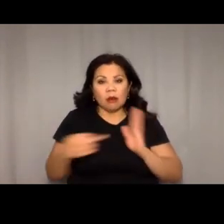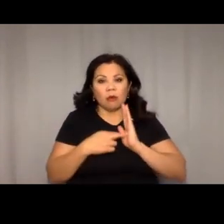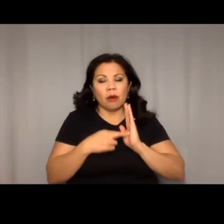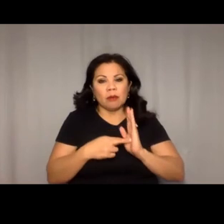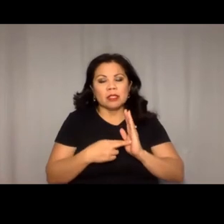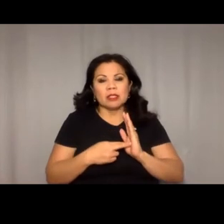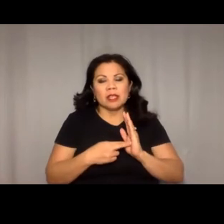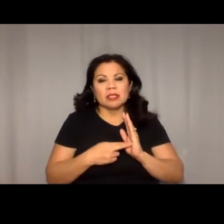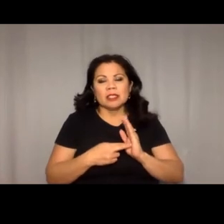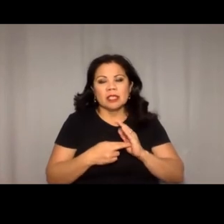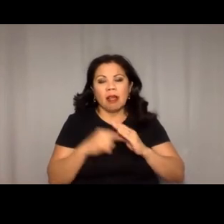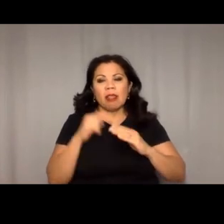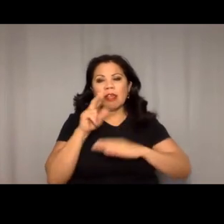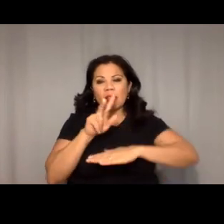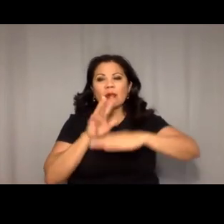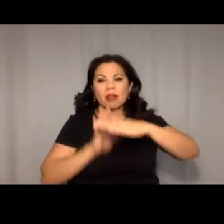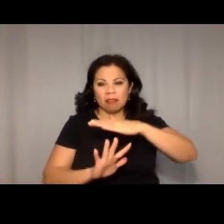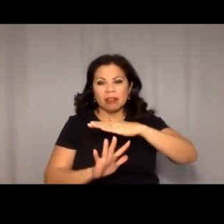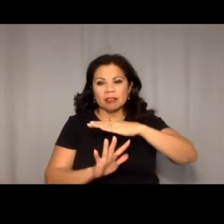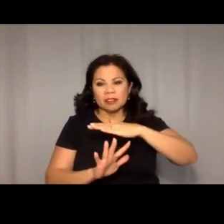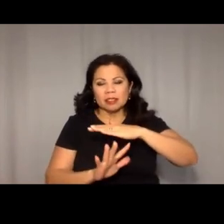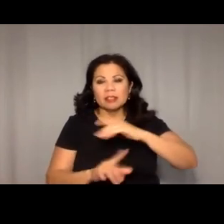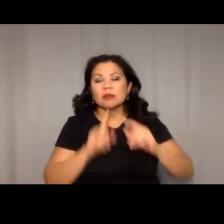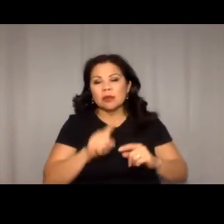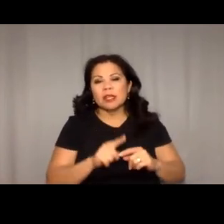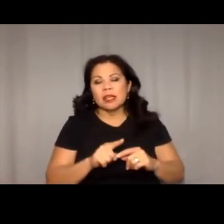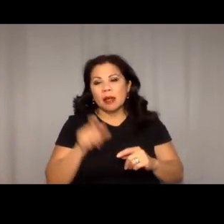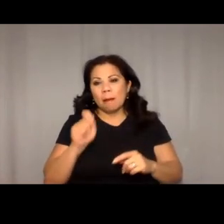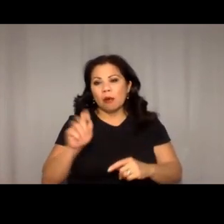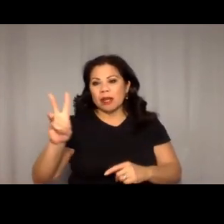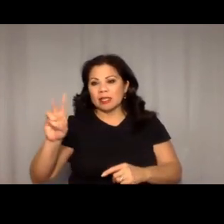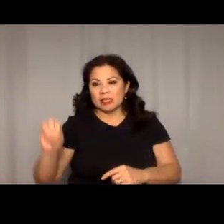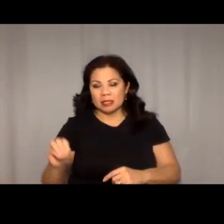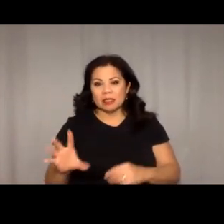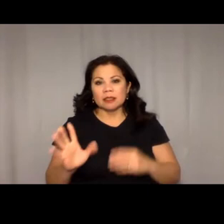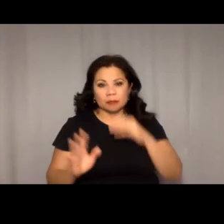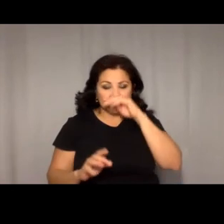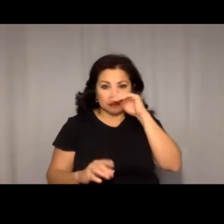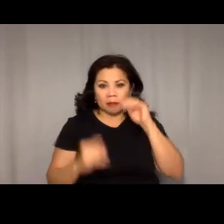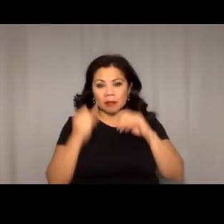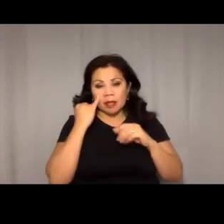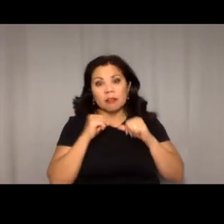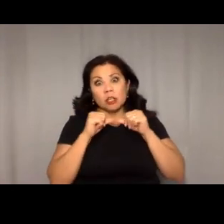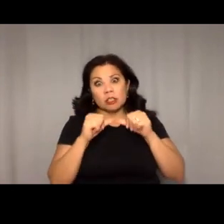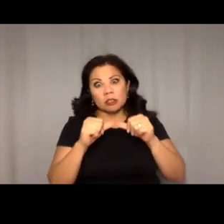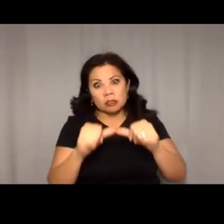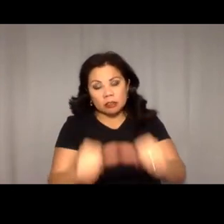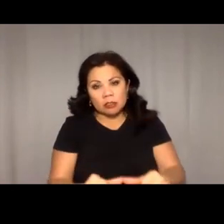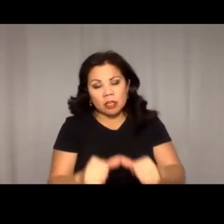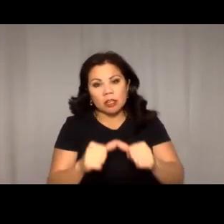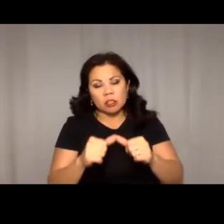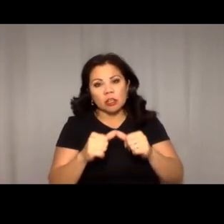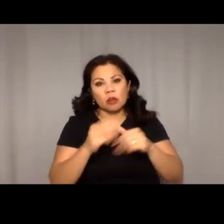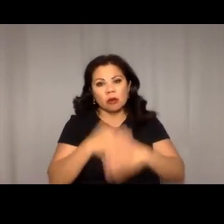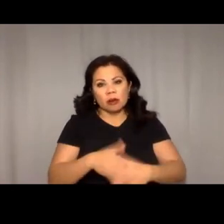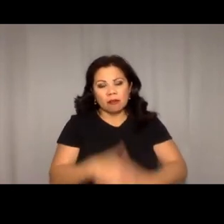what 3/5 is, which is 0.60. So you'll actually stop at 0.6 if you were to keep going. But